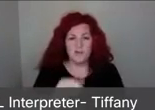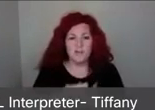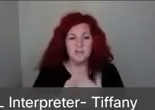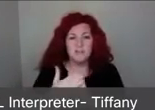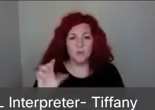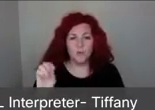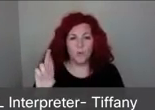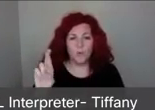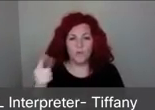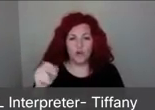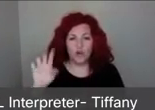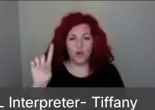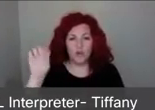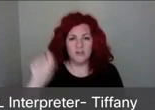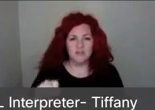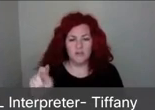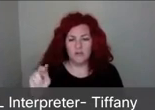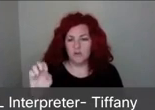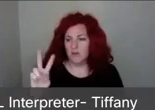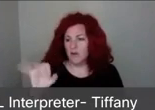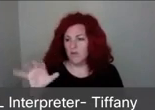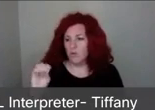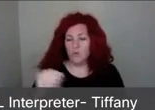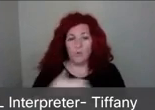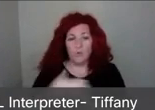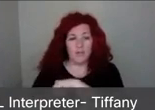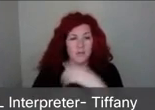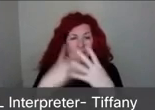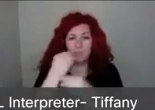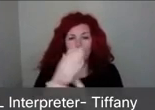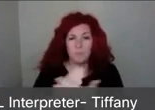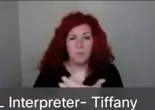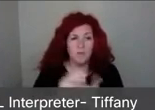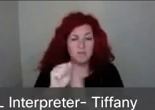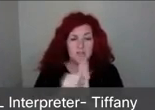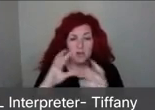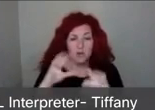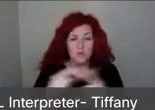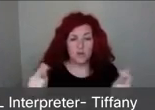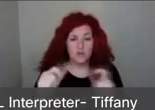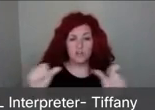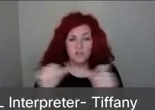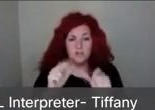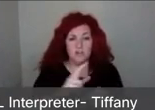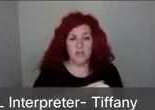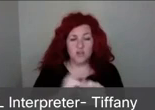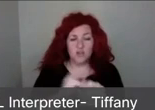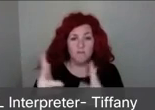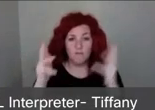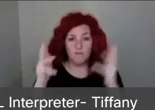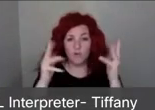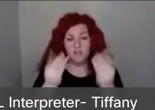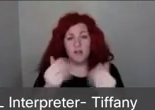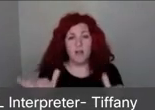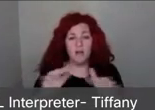Overgard in Southern Navajo County. This beautiful part of our state includes large areas of national forest lands and the White